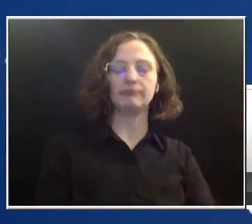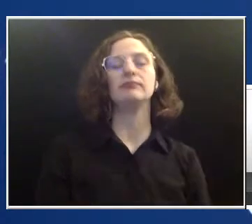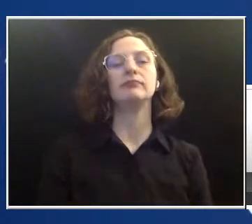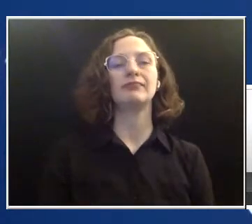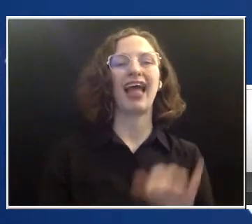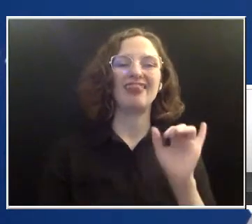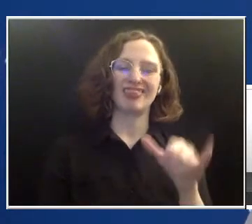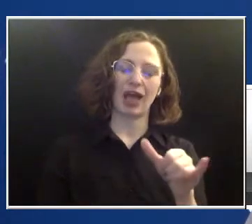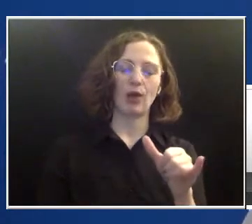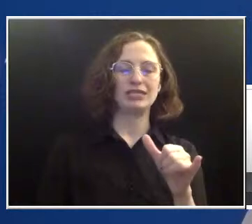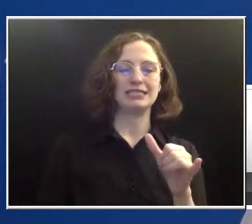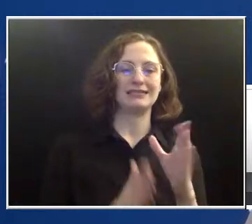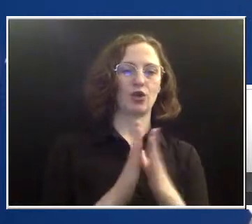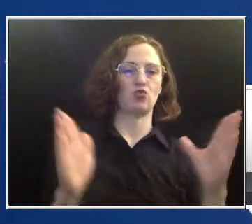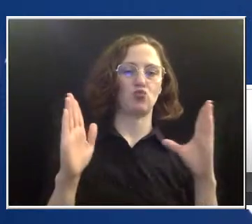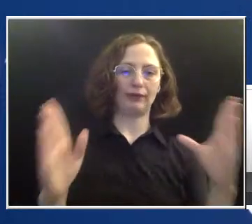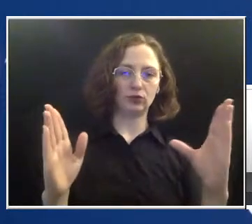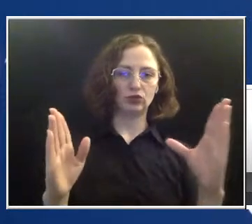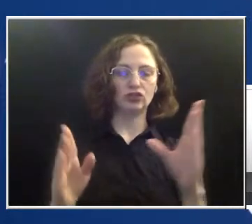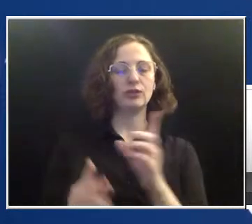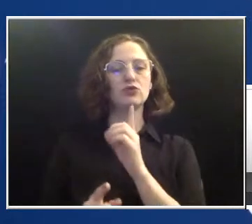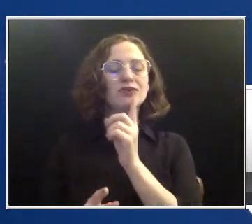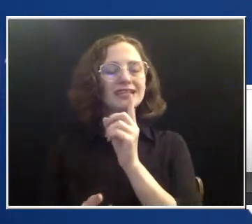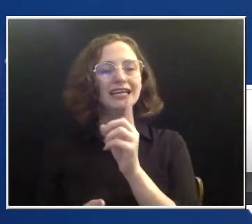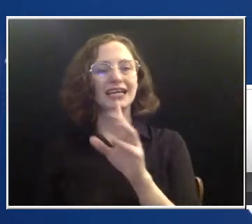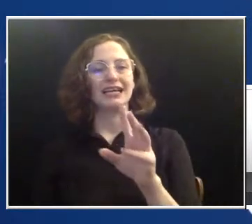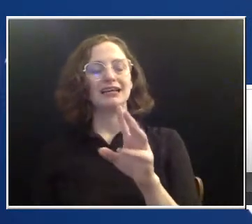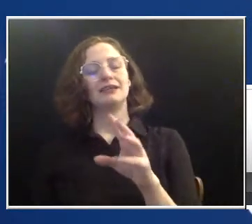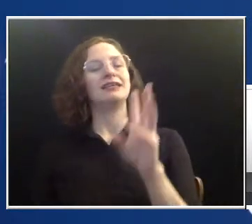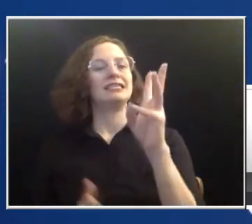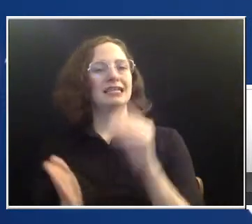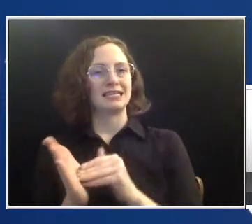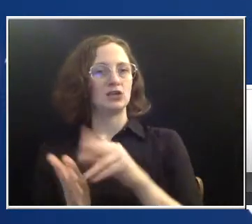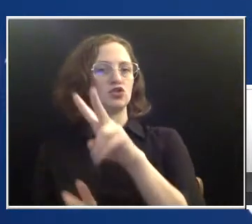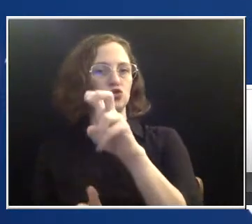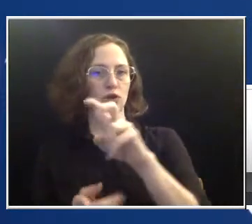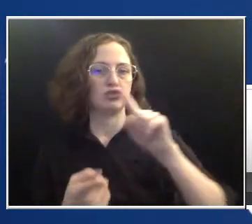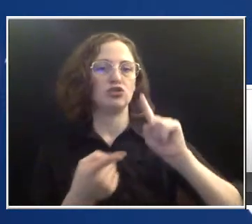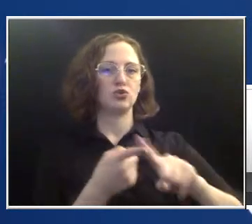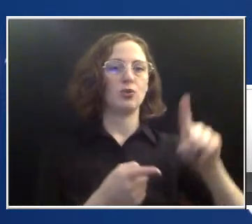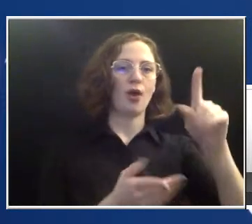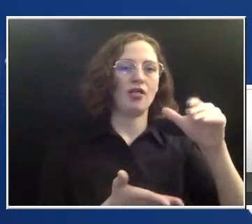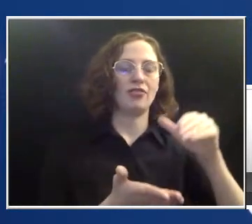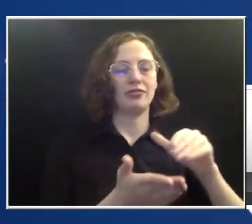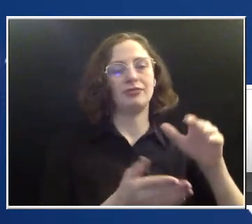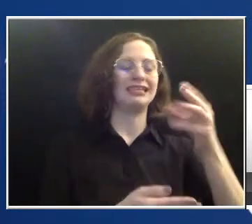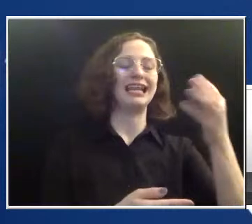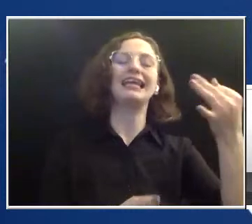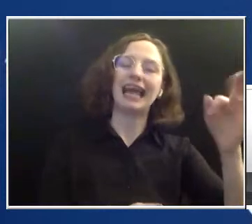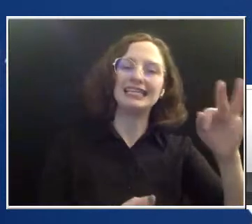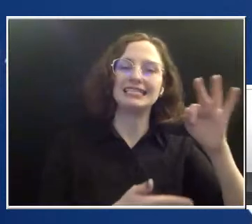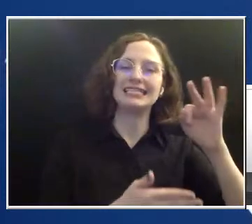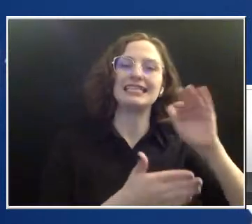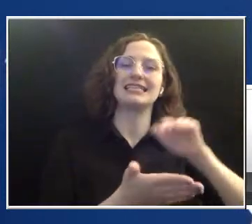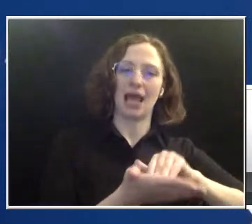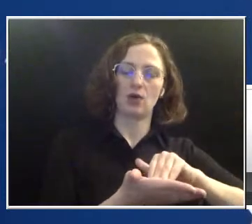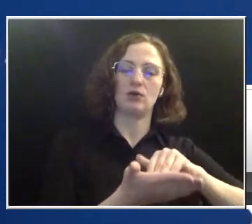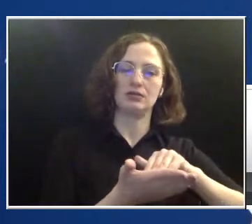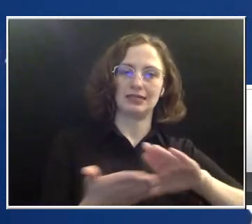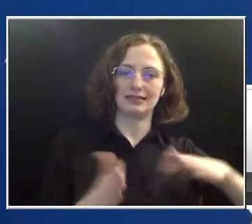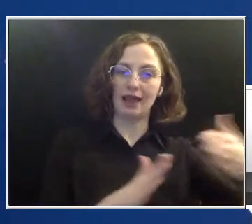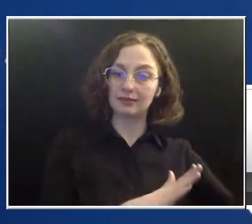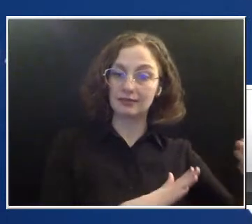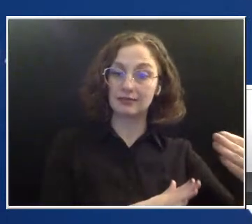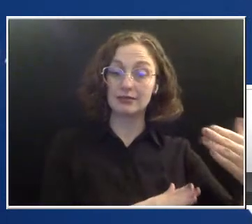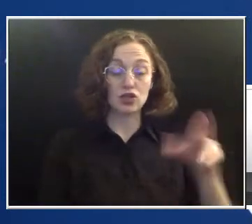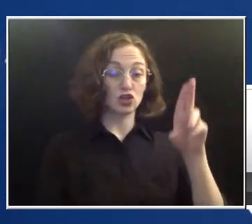actually 6,200 to 19,000 deaths. So again, they looked at 6 different countries. United States was one of them, and of course, wouldn't you know it,